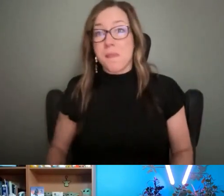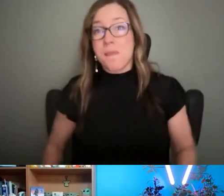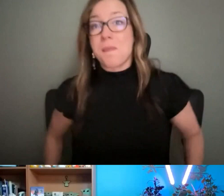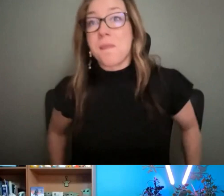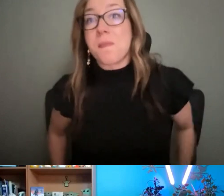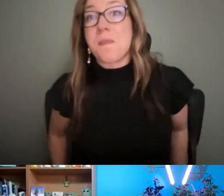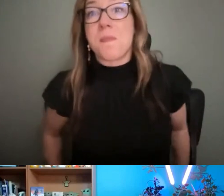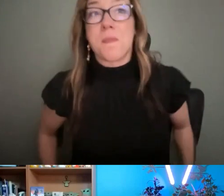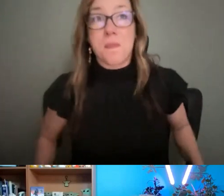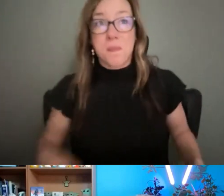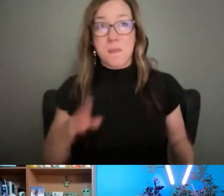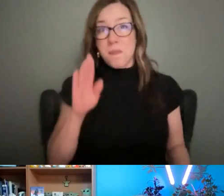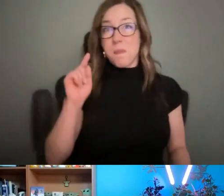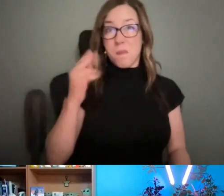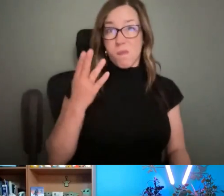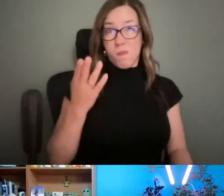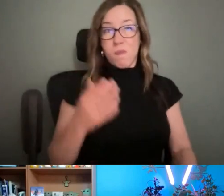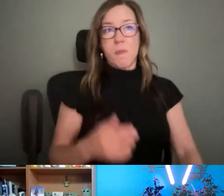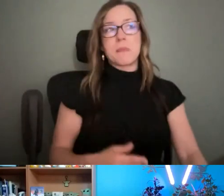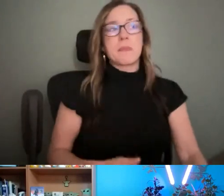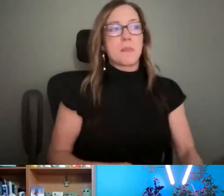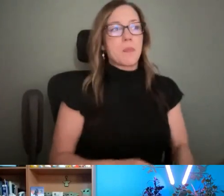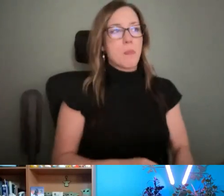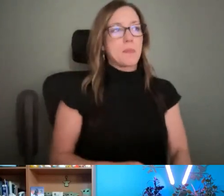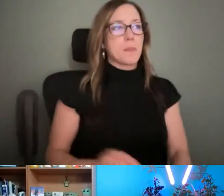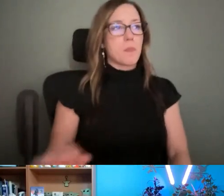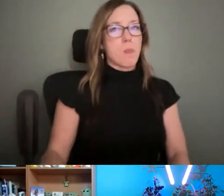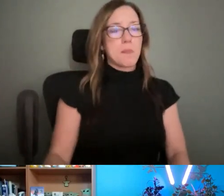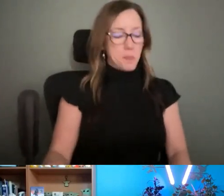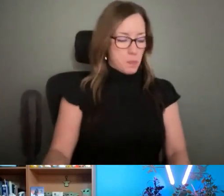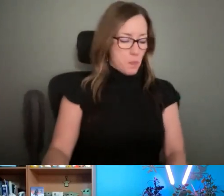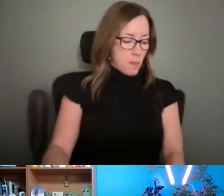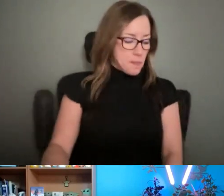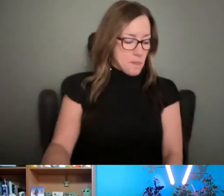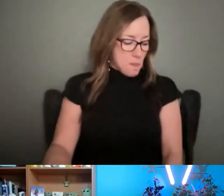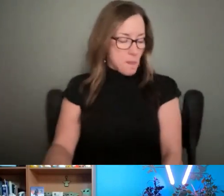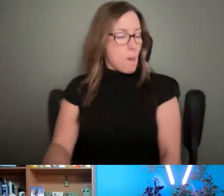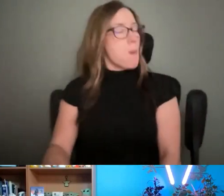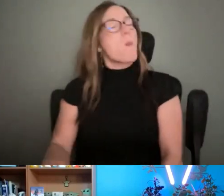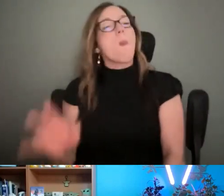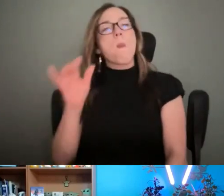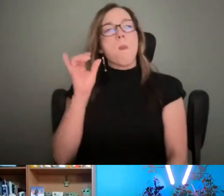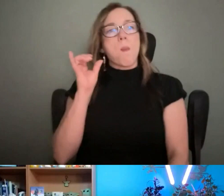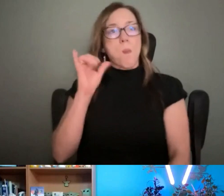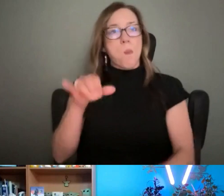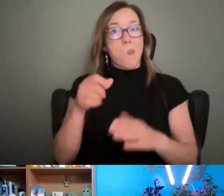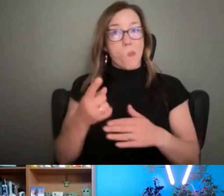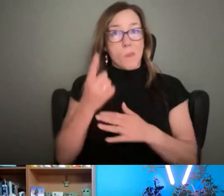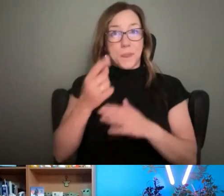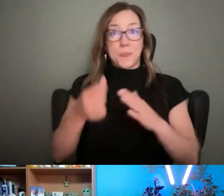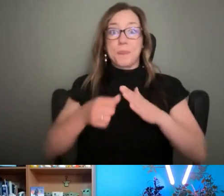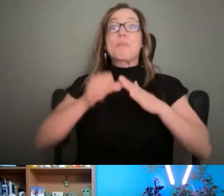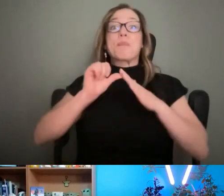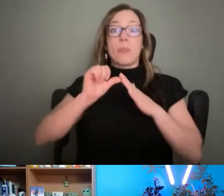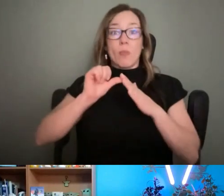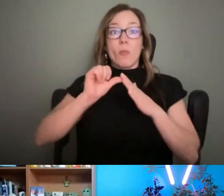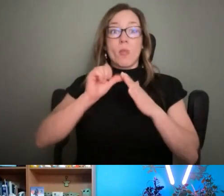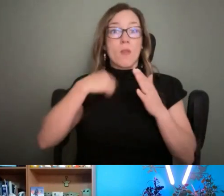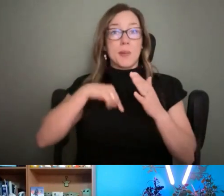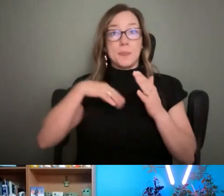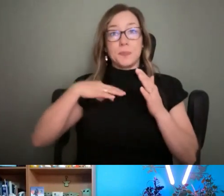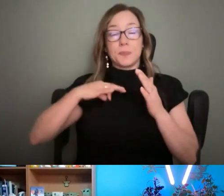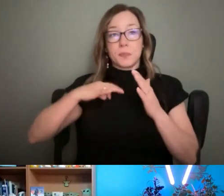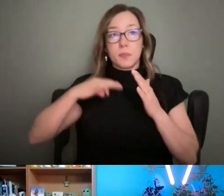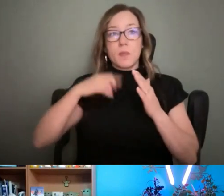Beth, do you want to go first? Sure, I can start. That was actually one of the impetuses for us to apply to Community